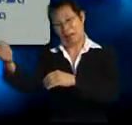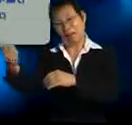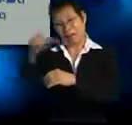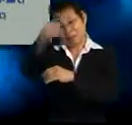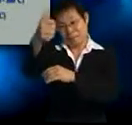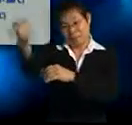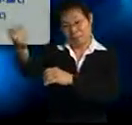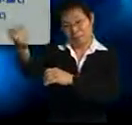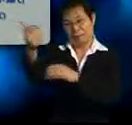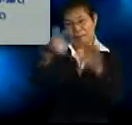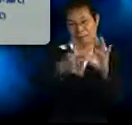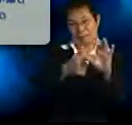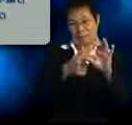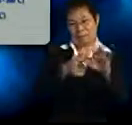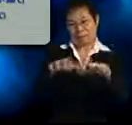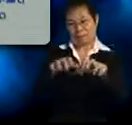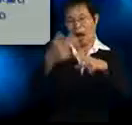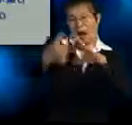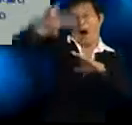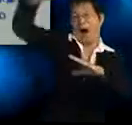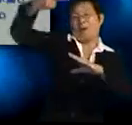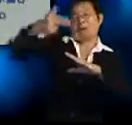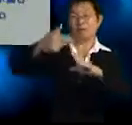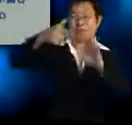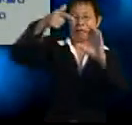petroleum condense at higher temperatures.